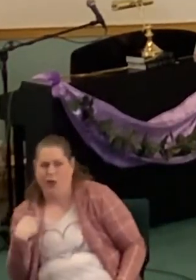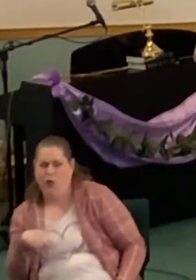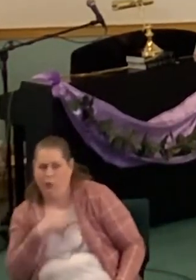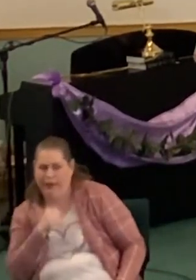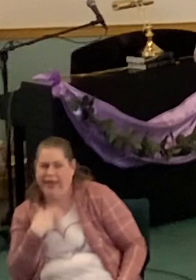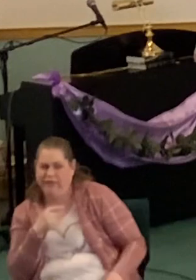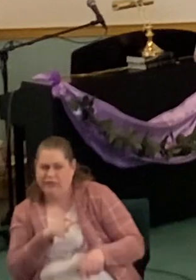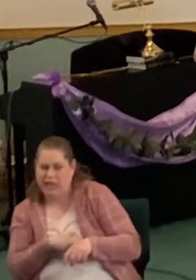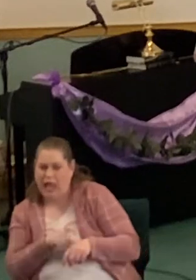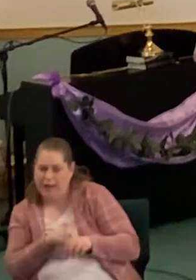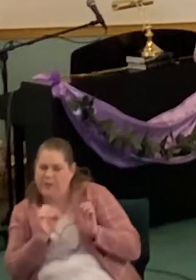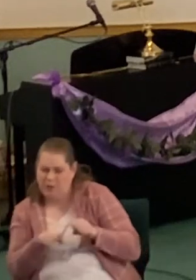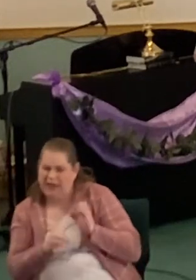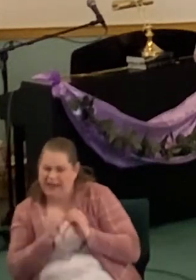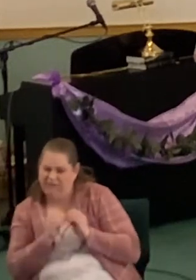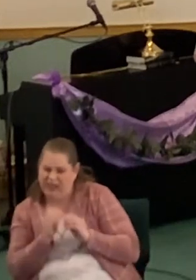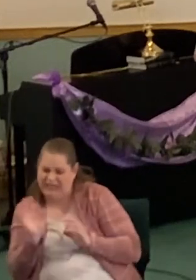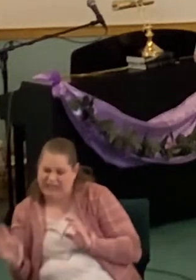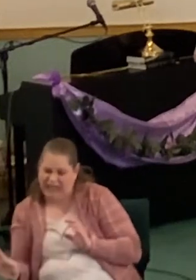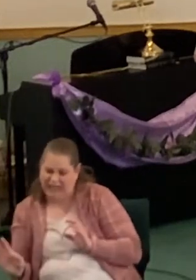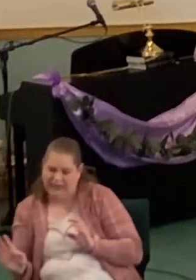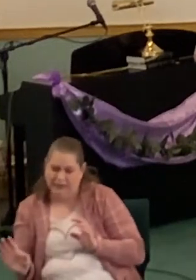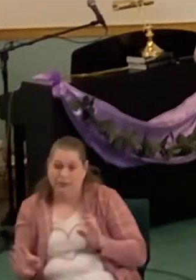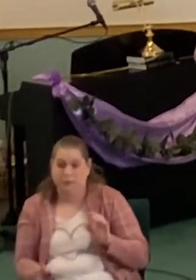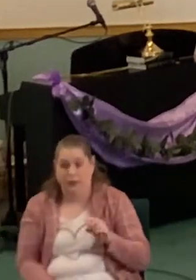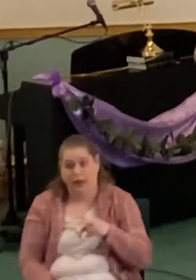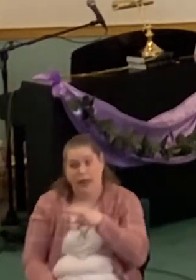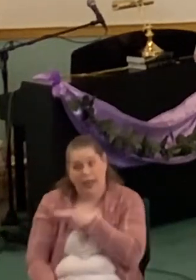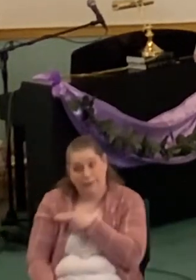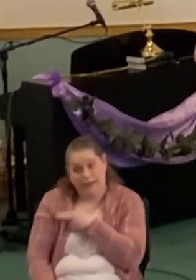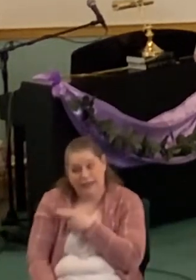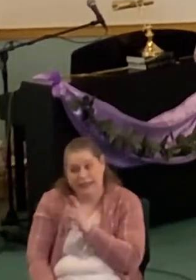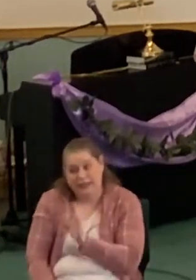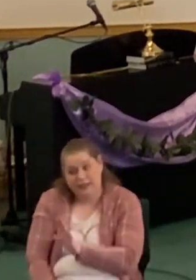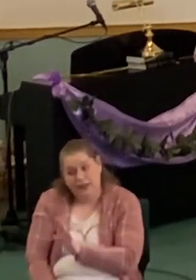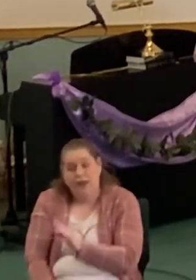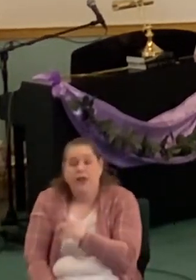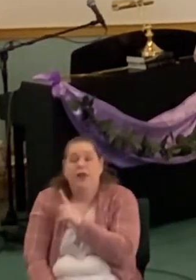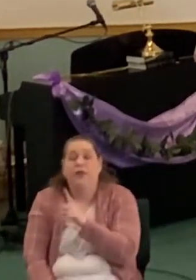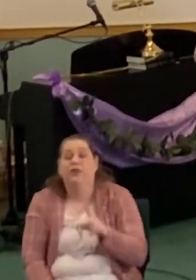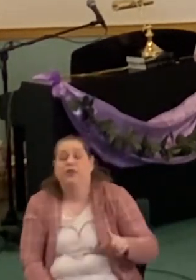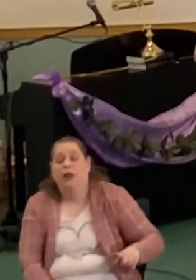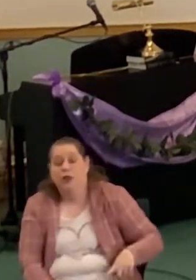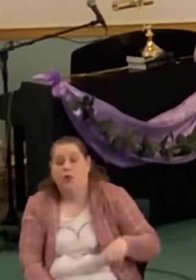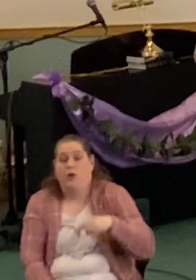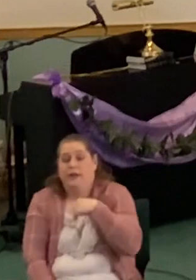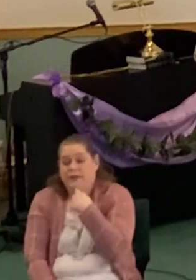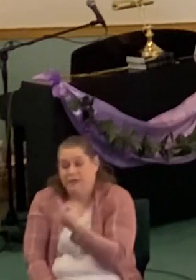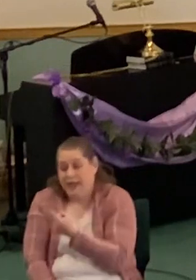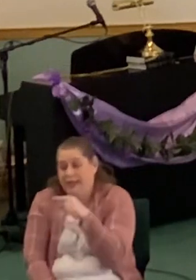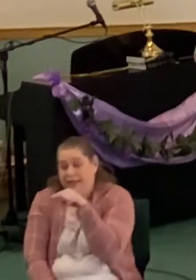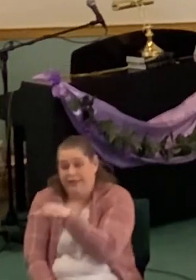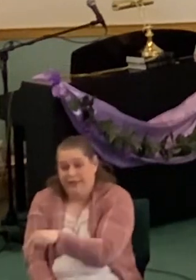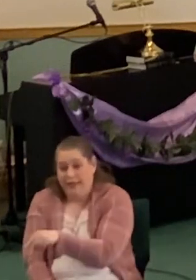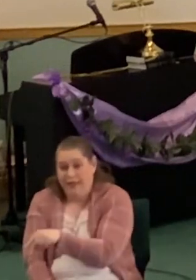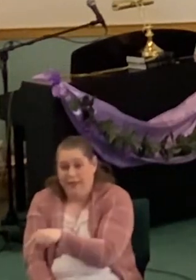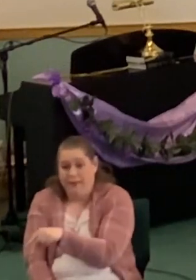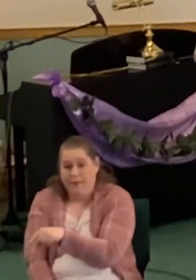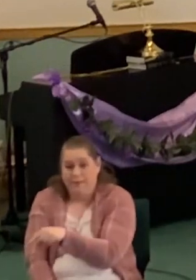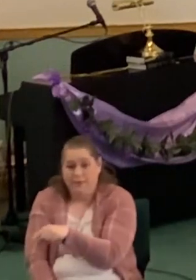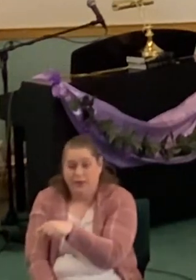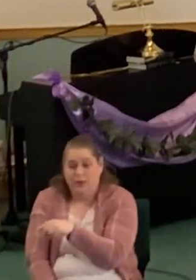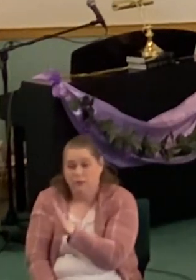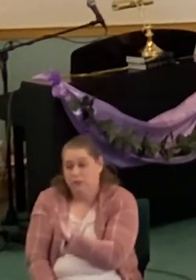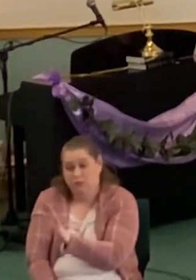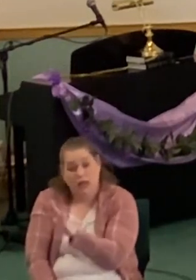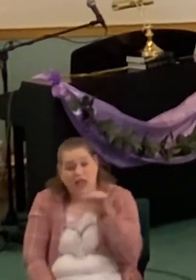know what we can do. We can fix things. But Habakkuk, the Lord is telling them, they're going to come faster than you can prepare.